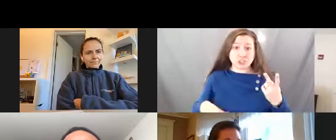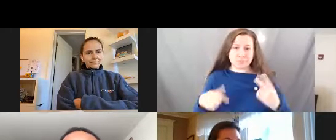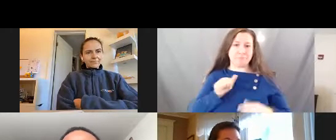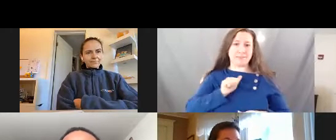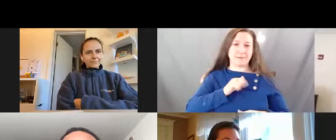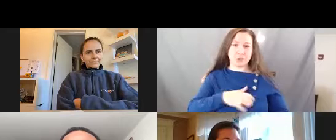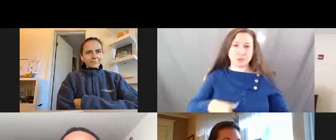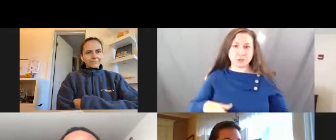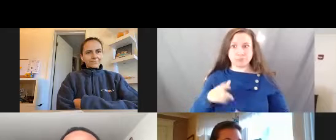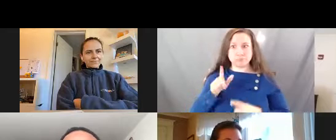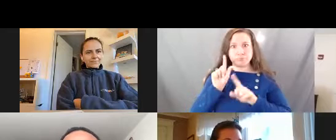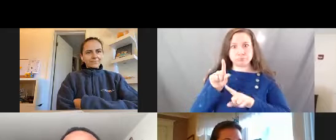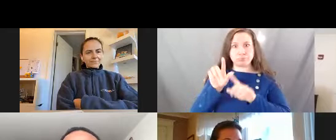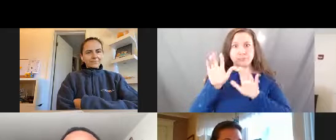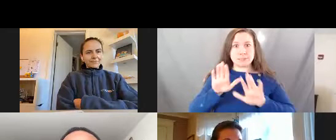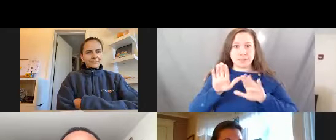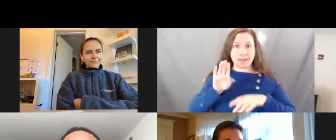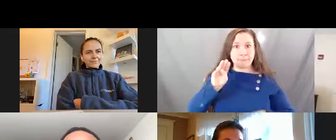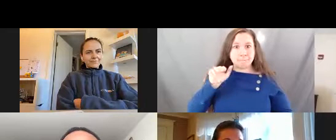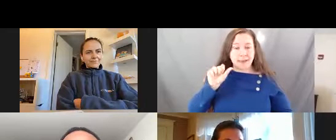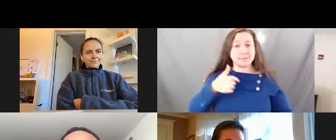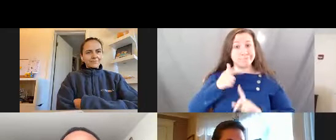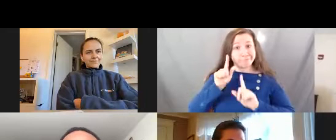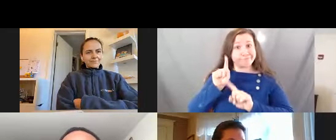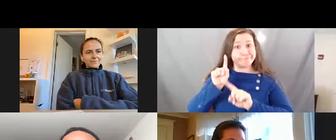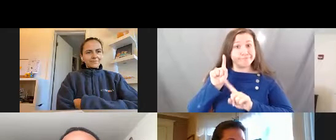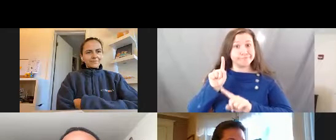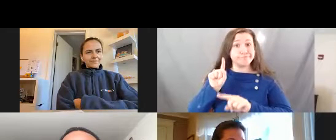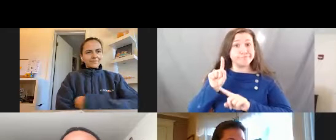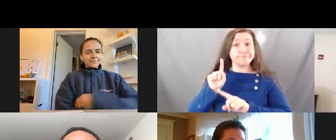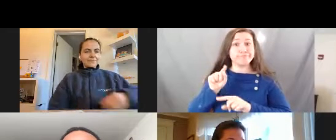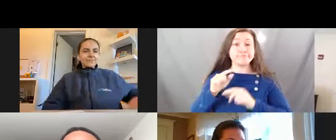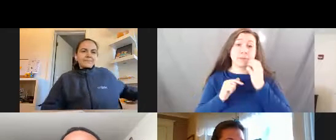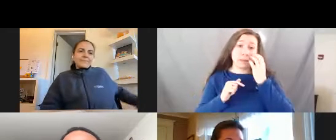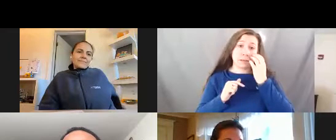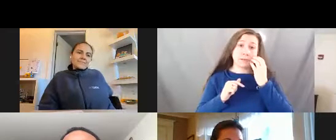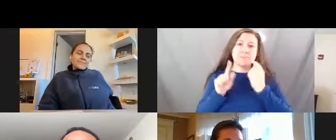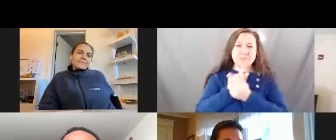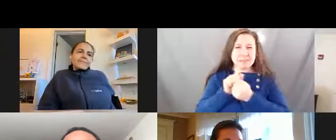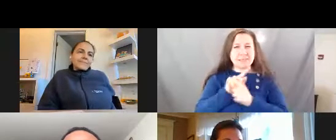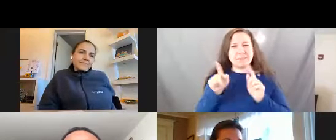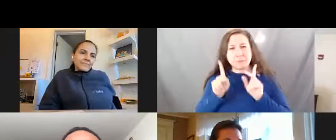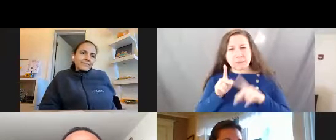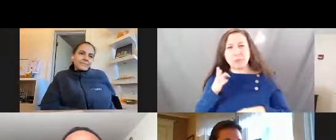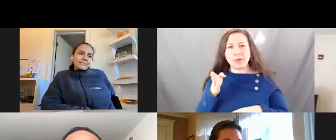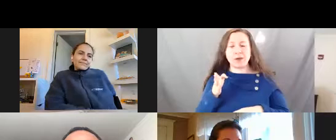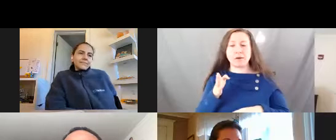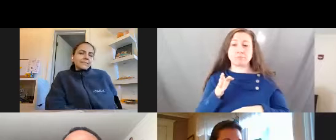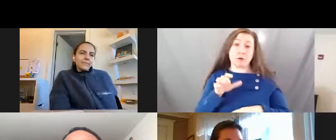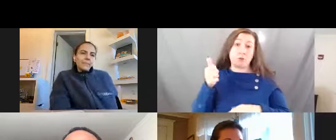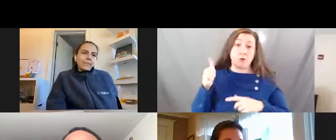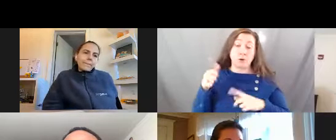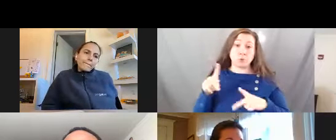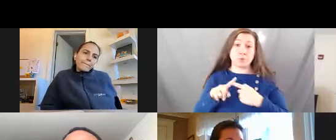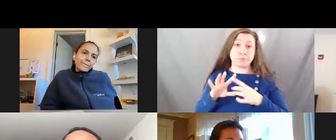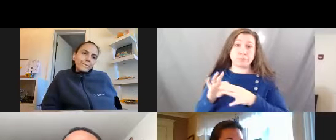go to the Sunday mass every time, and over there also I would just meet different people. It was another opportunity, but I would